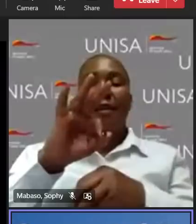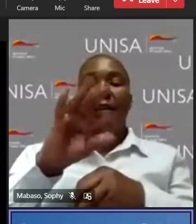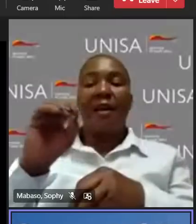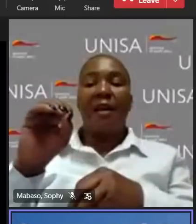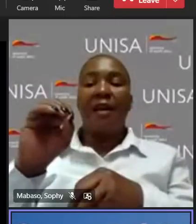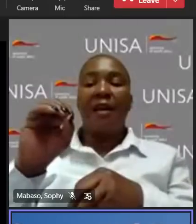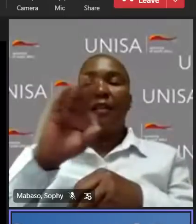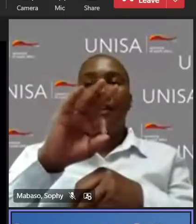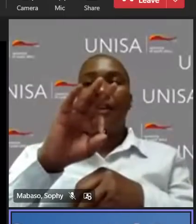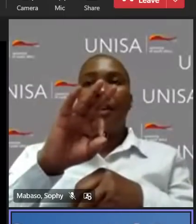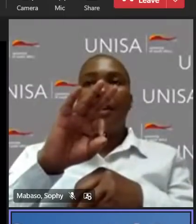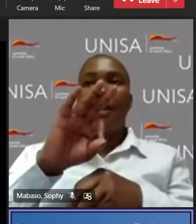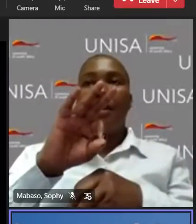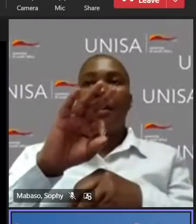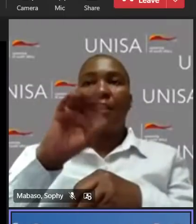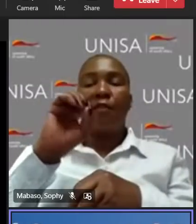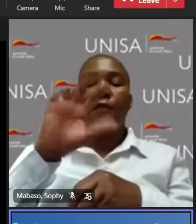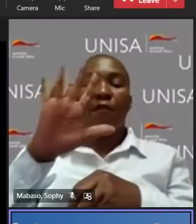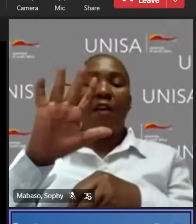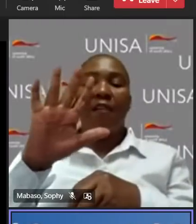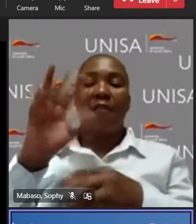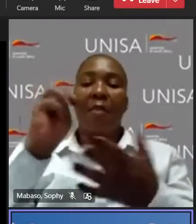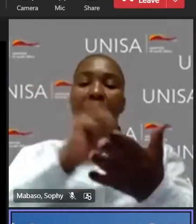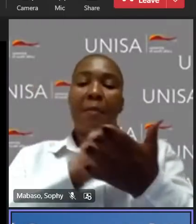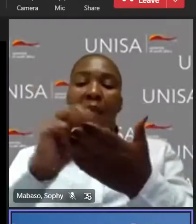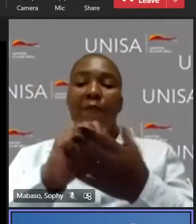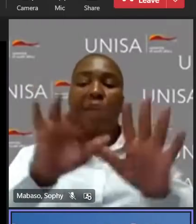304.50 cents per month for 10 months.